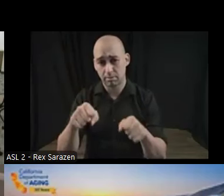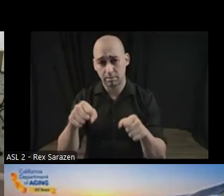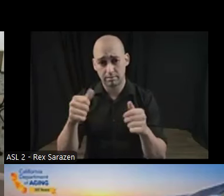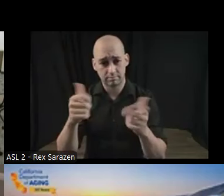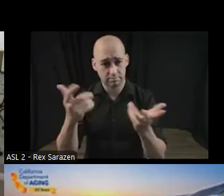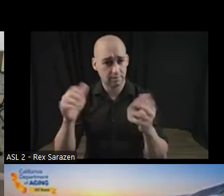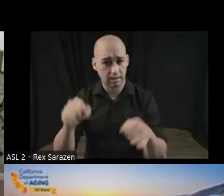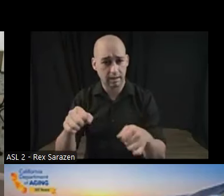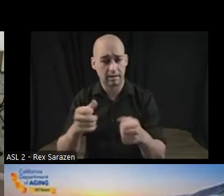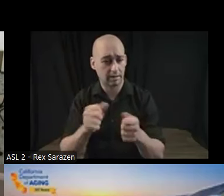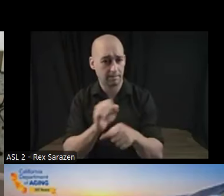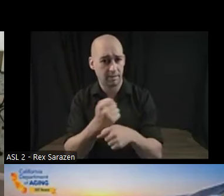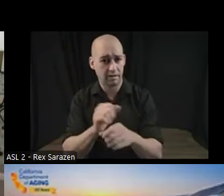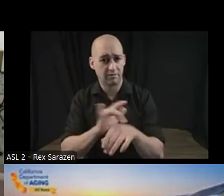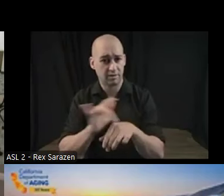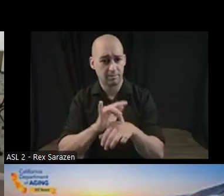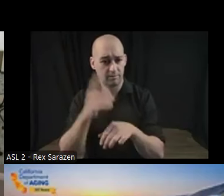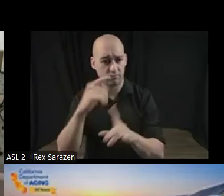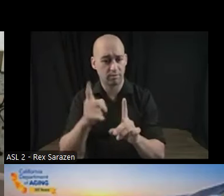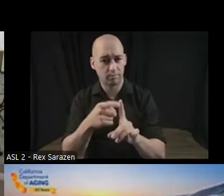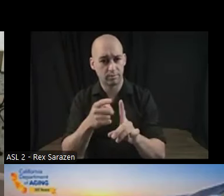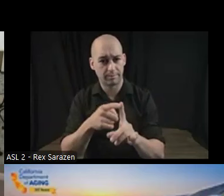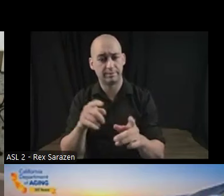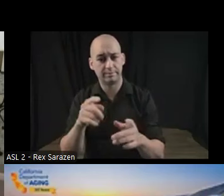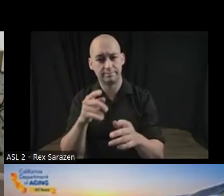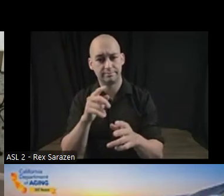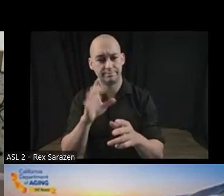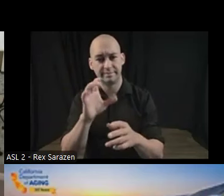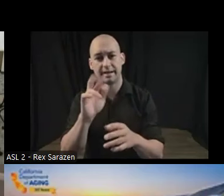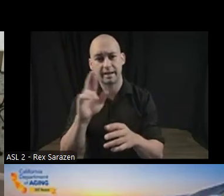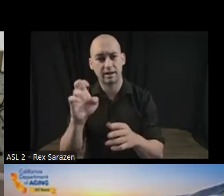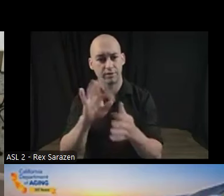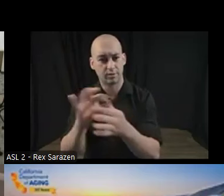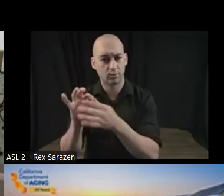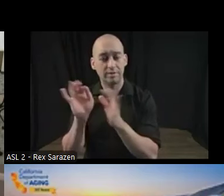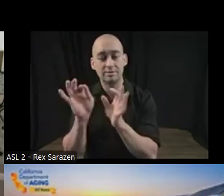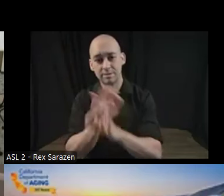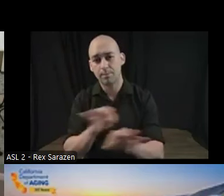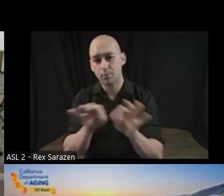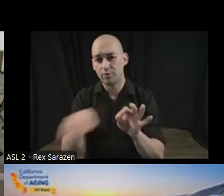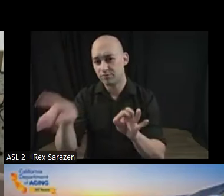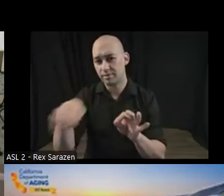care network. Because the important thing is for them to understand,